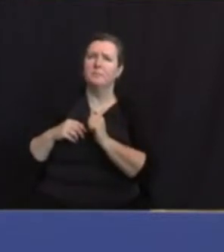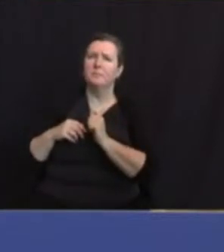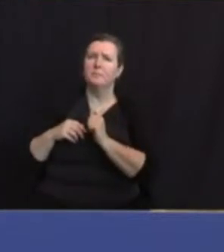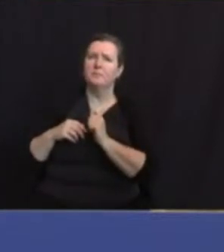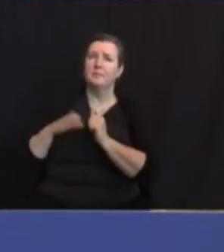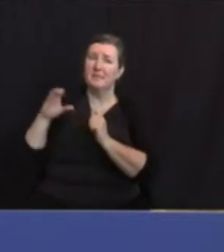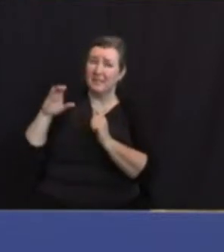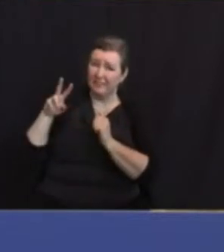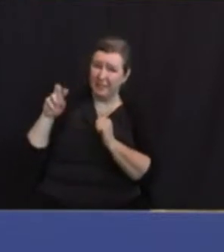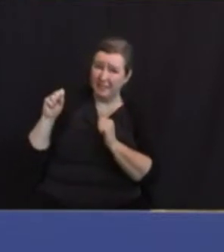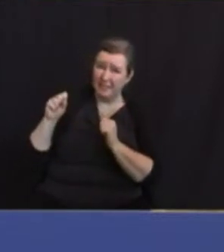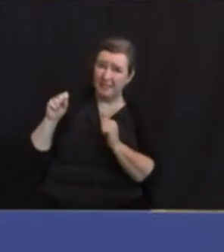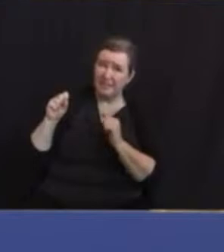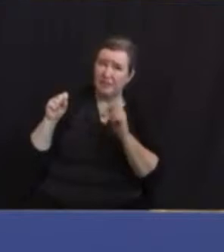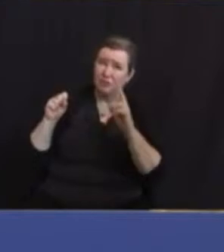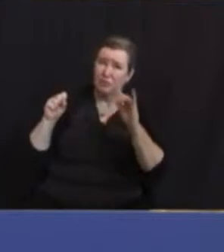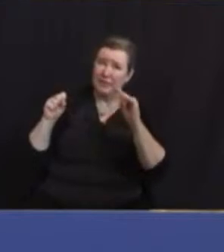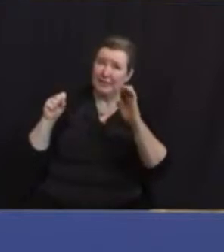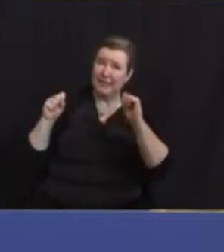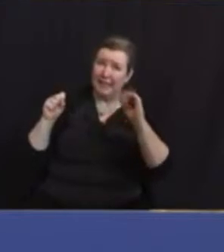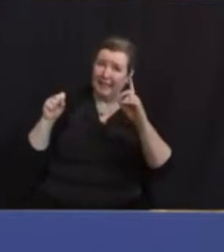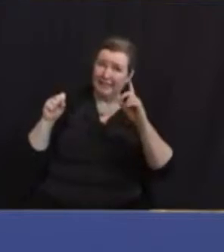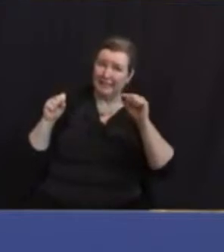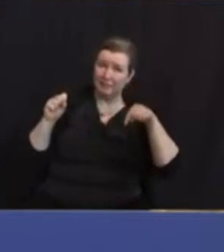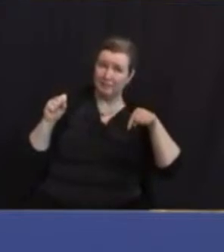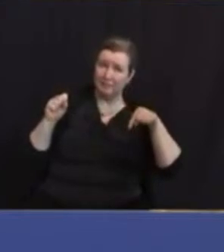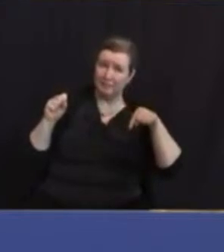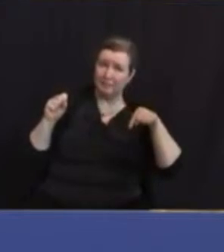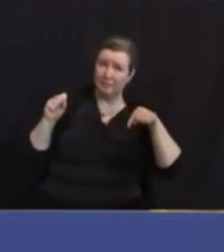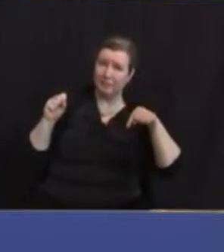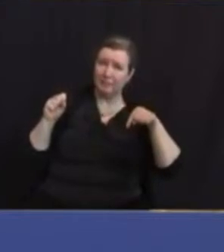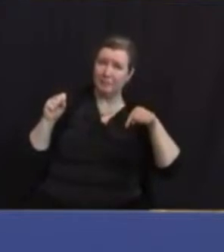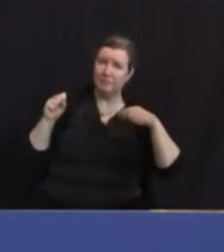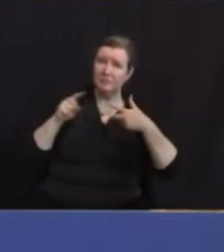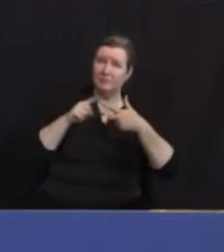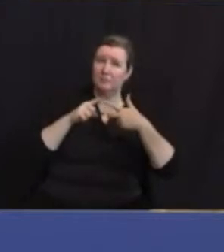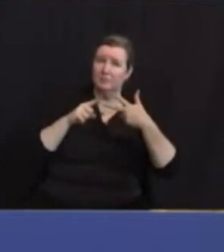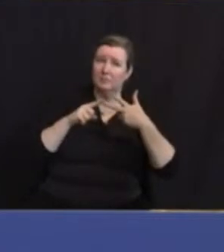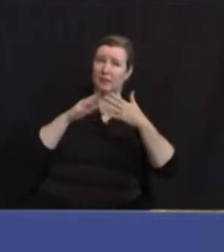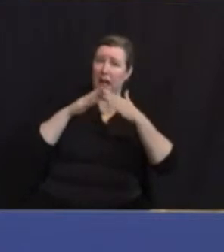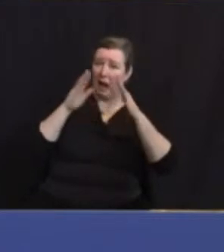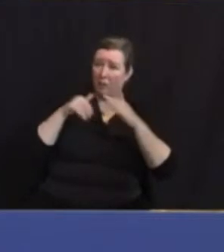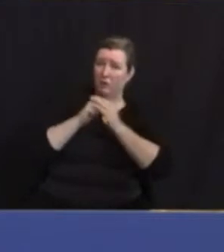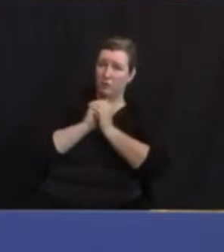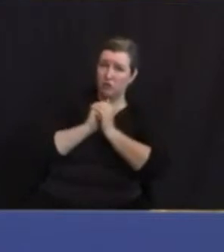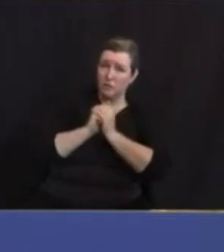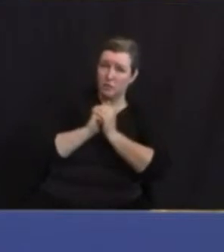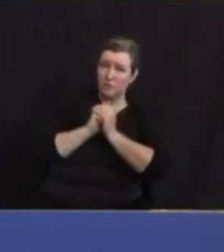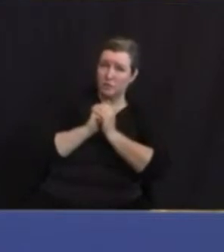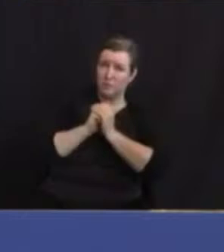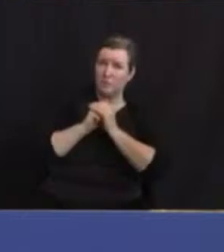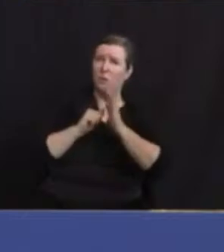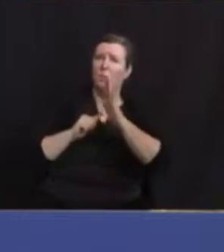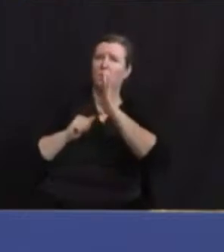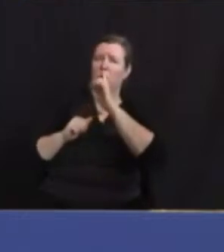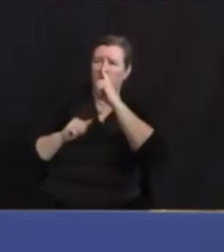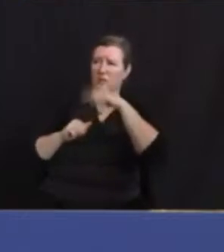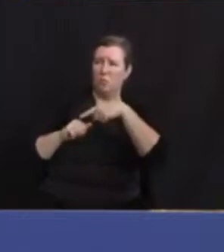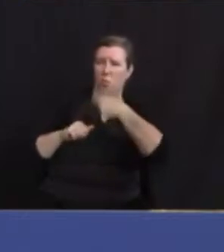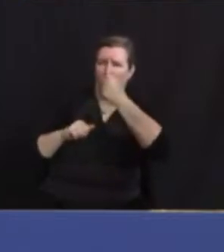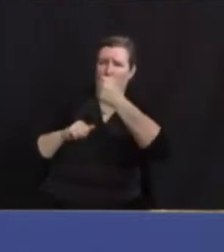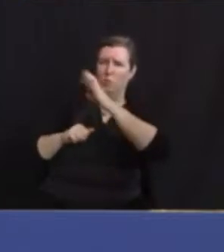Aid, what we're going to do with our faith partners over to here for 1 second. Of the two main